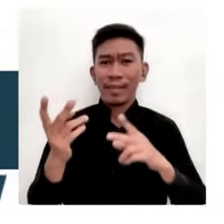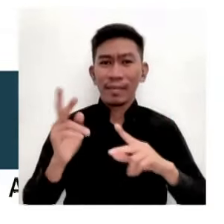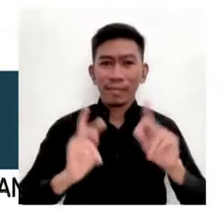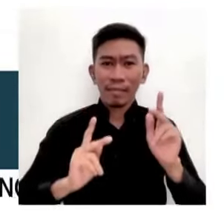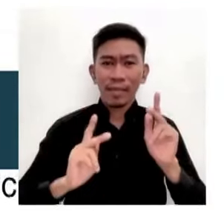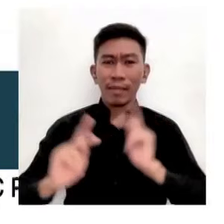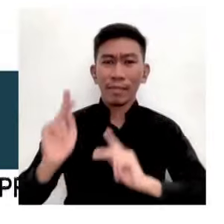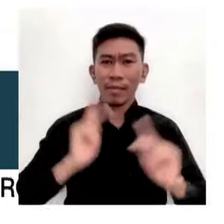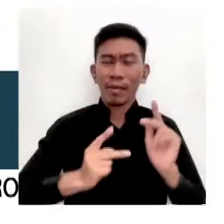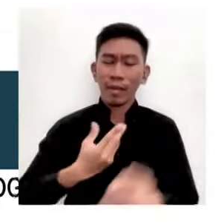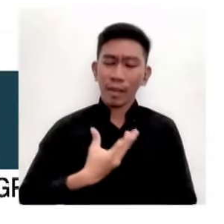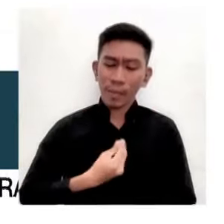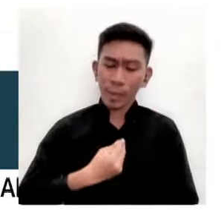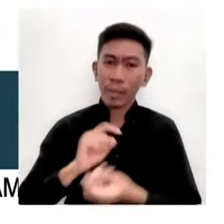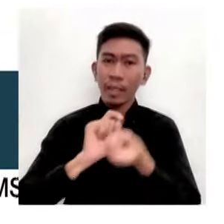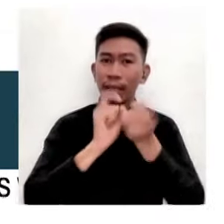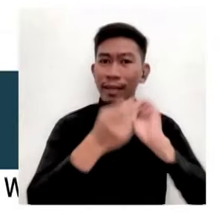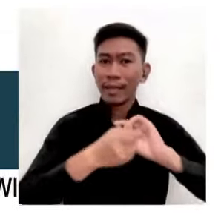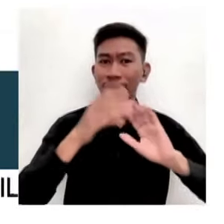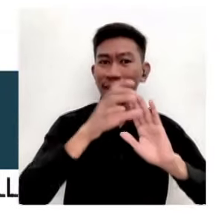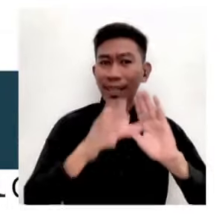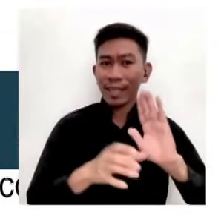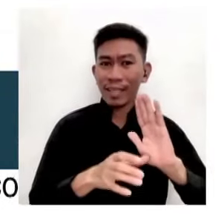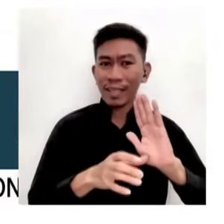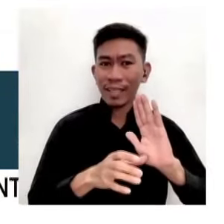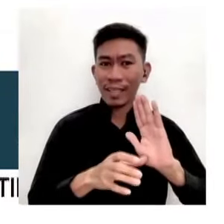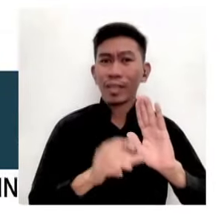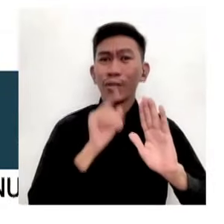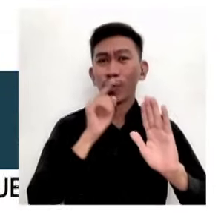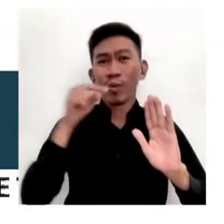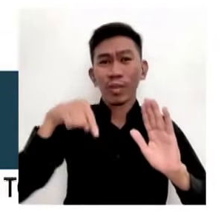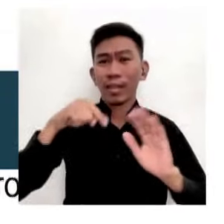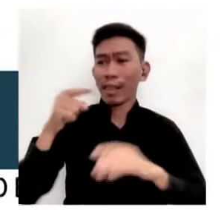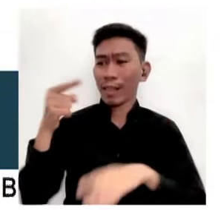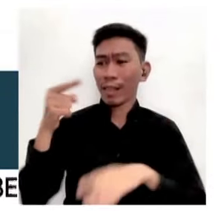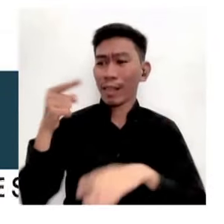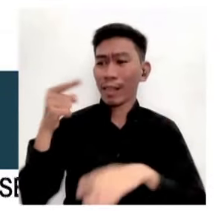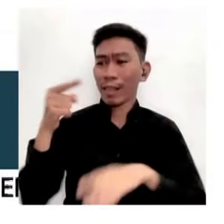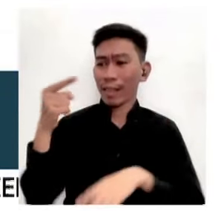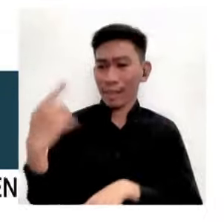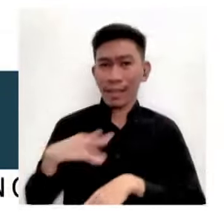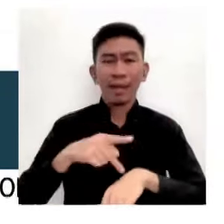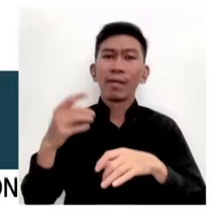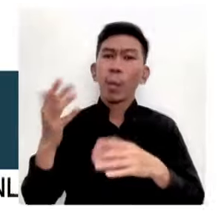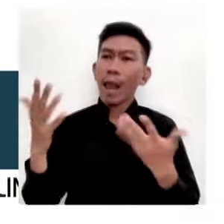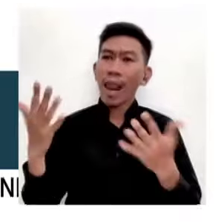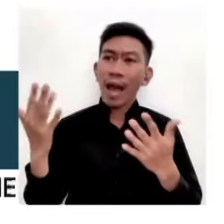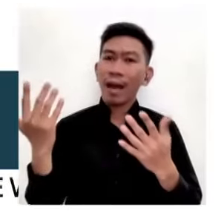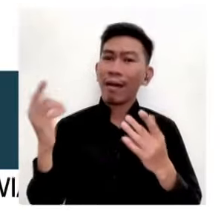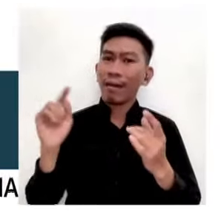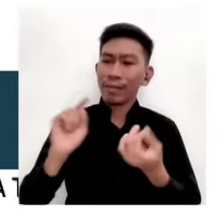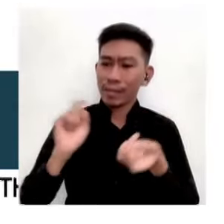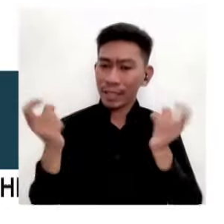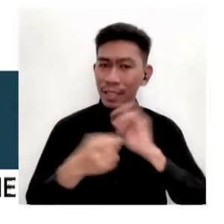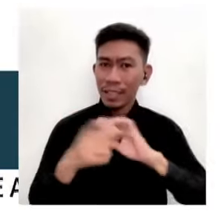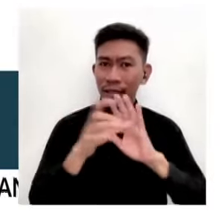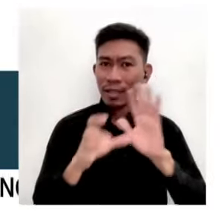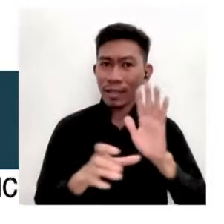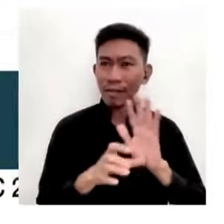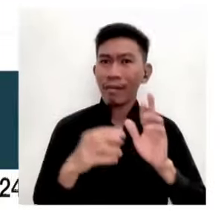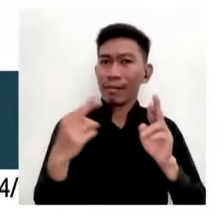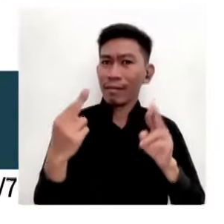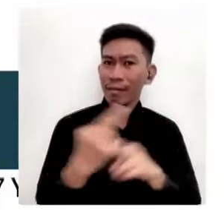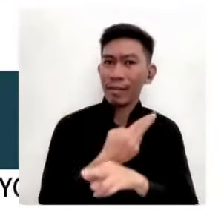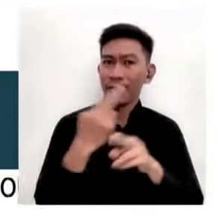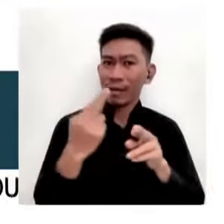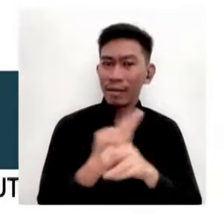amendments to our constitution. You know, we are the only country who does not amend our constitution regularly to fit with